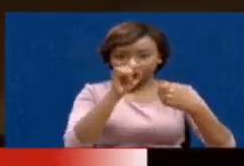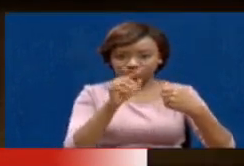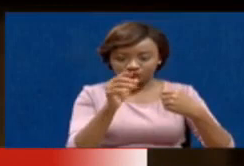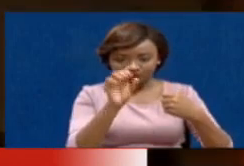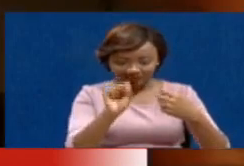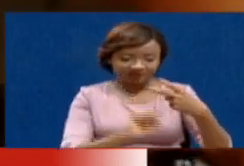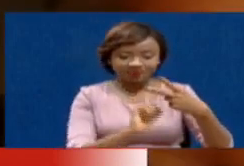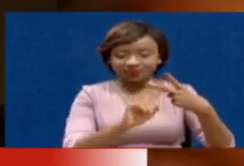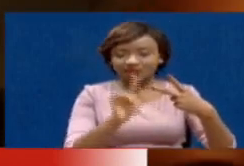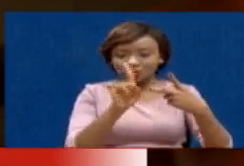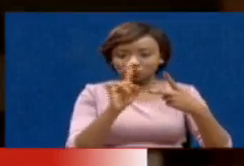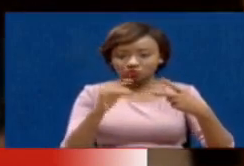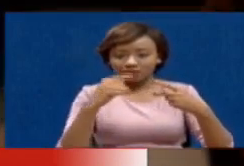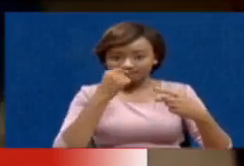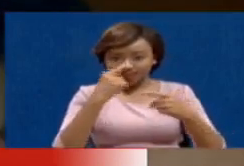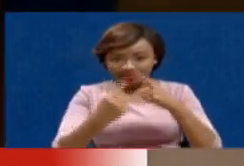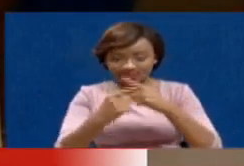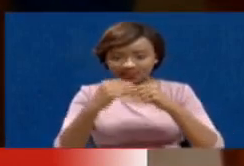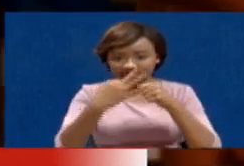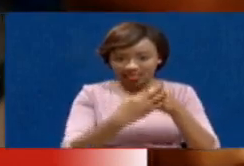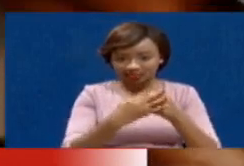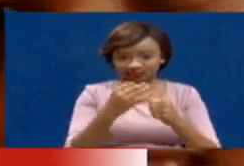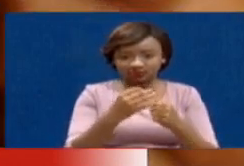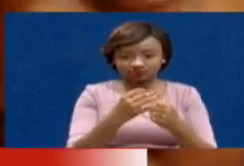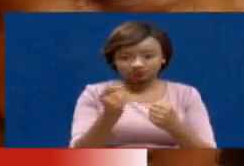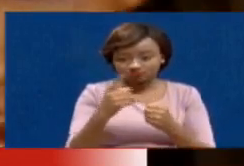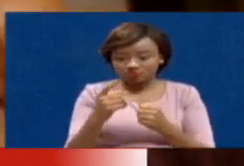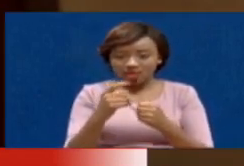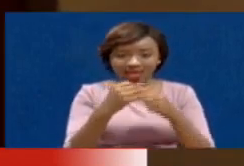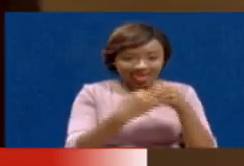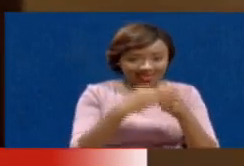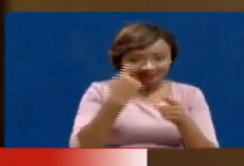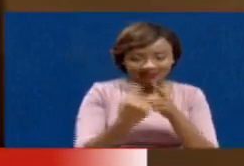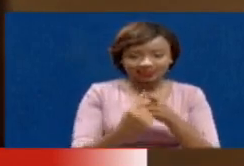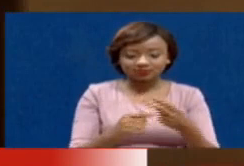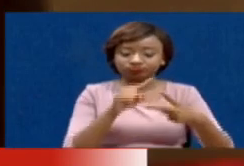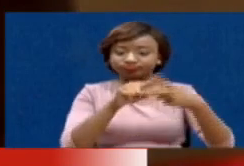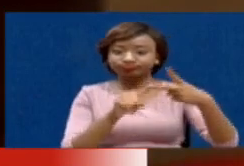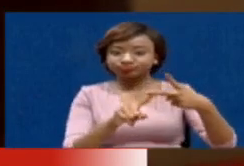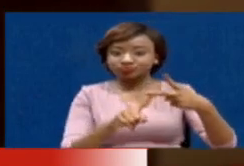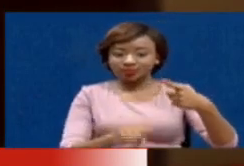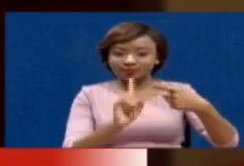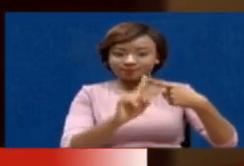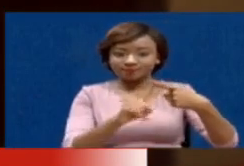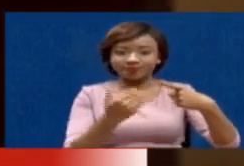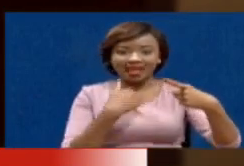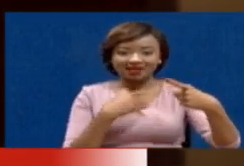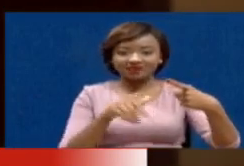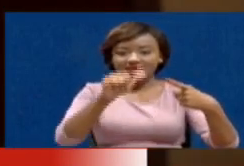aged 8 years 2 months, have special needs. Andrew has autism. Bradley, her youngest son, has